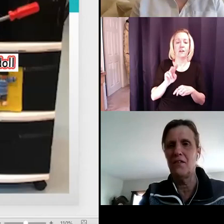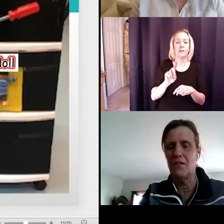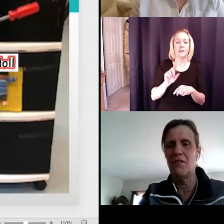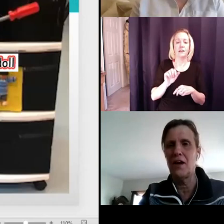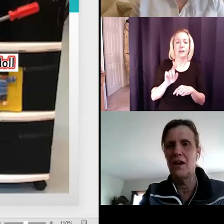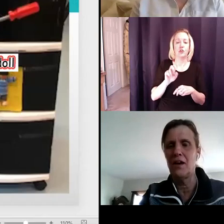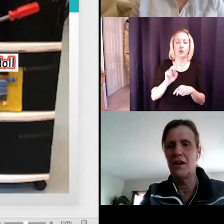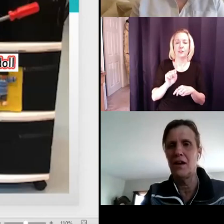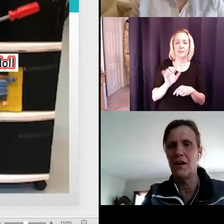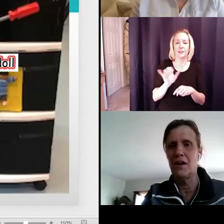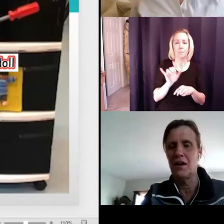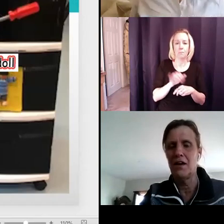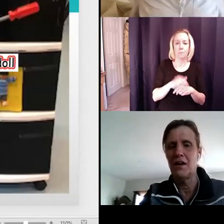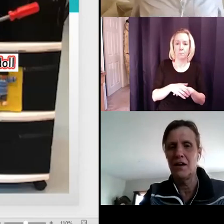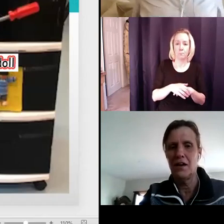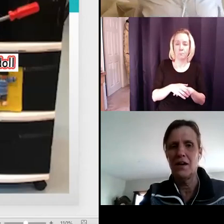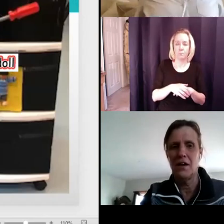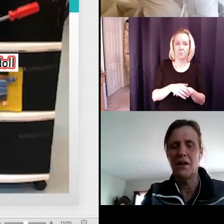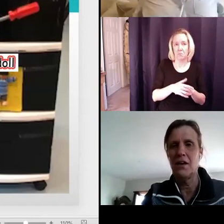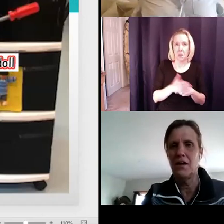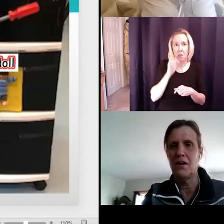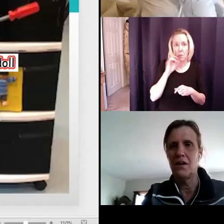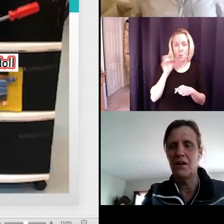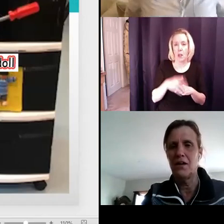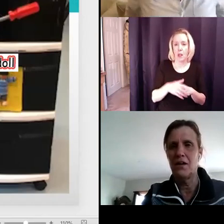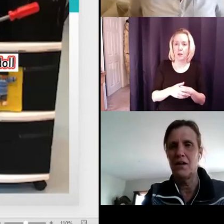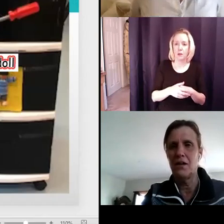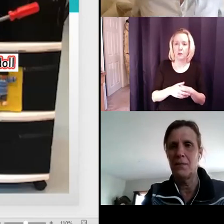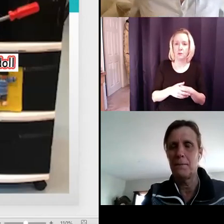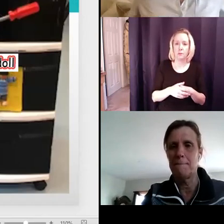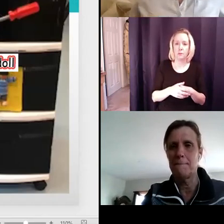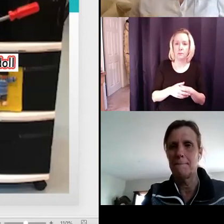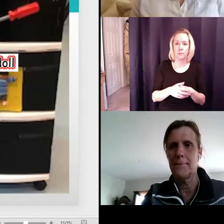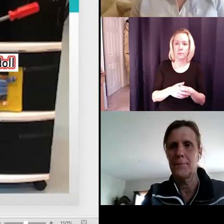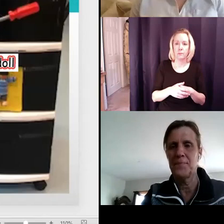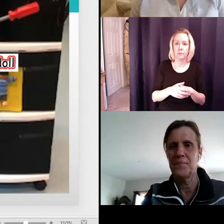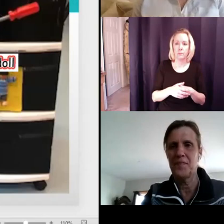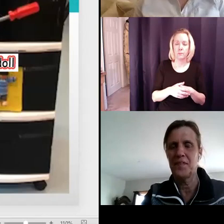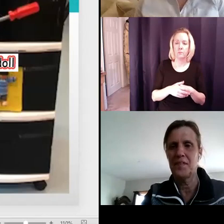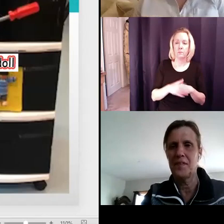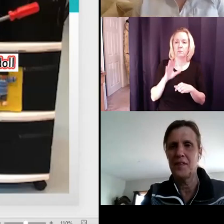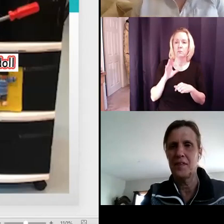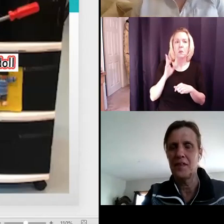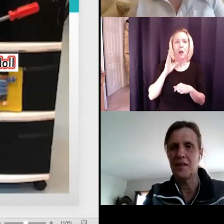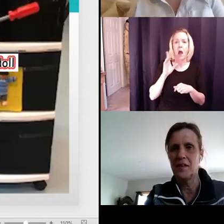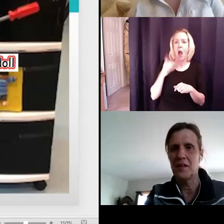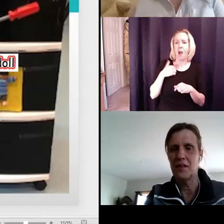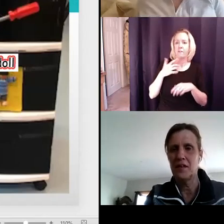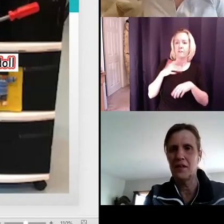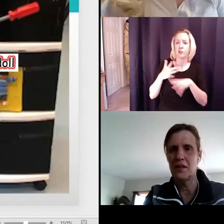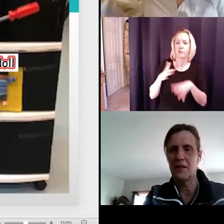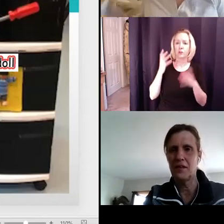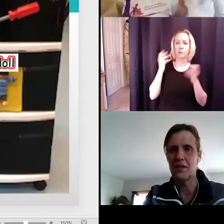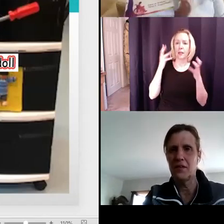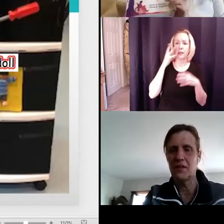So I don't see like why you wouldn't. I do know that I've been to a lot of presentations recently by the